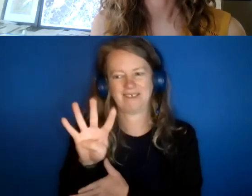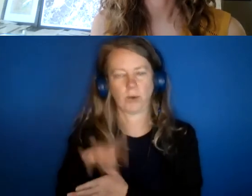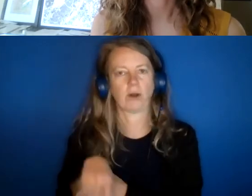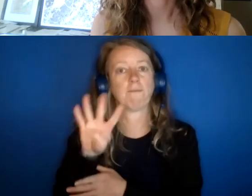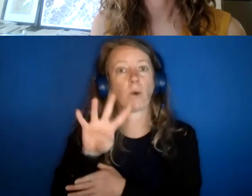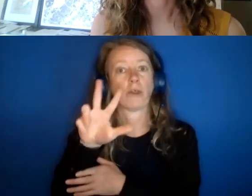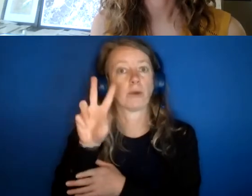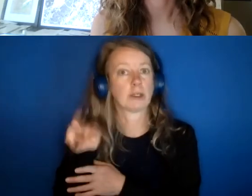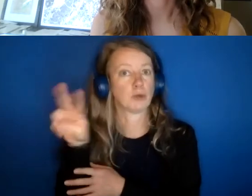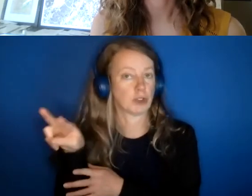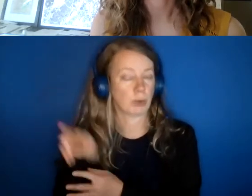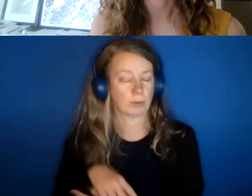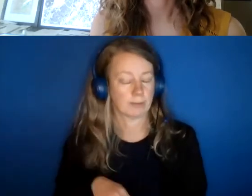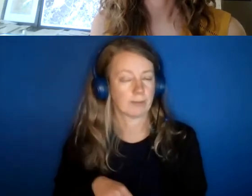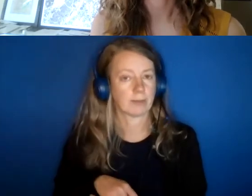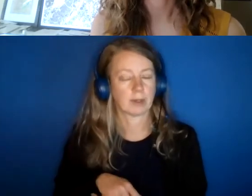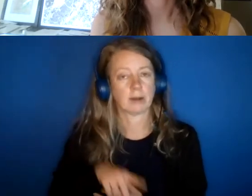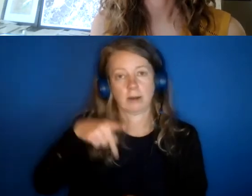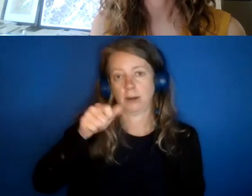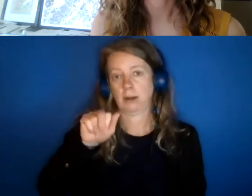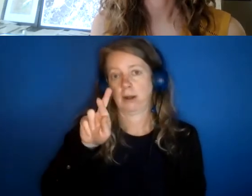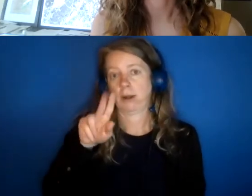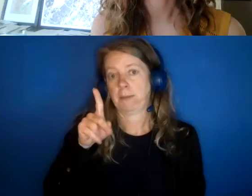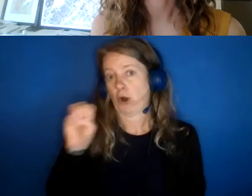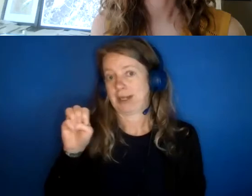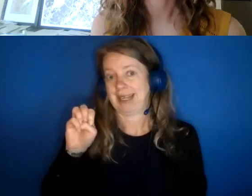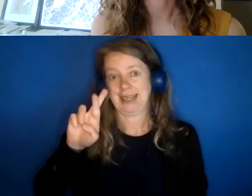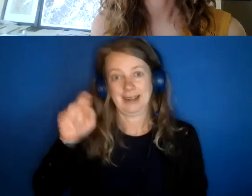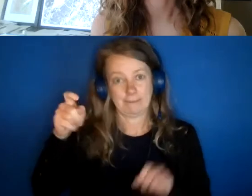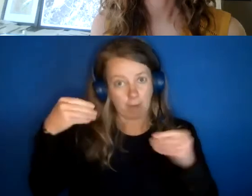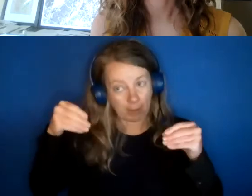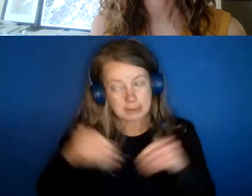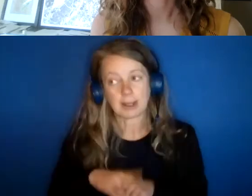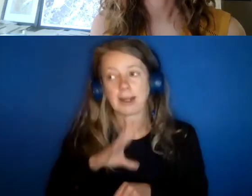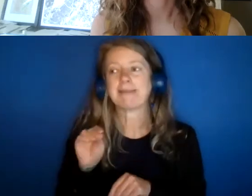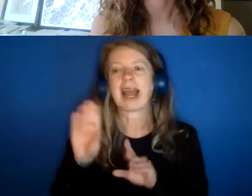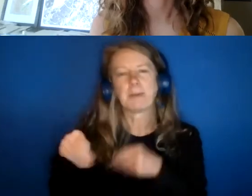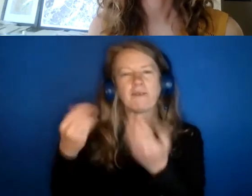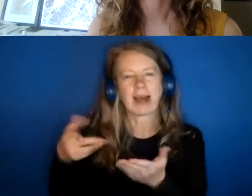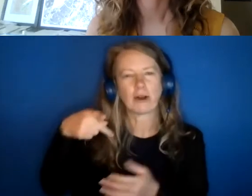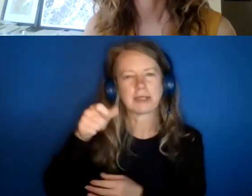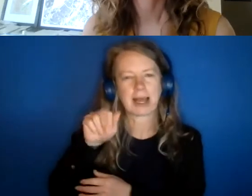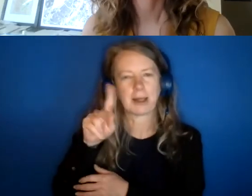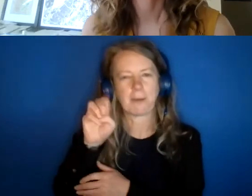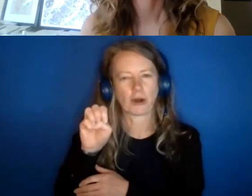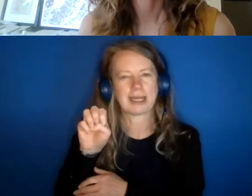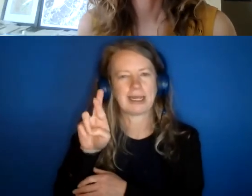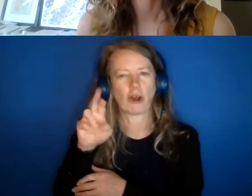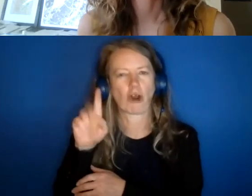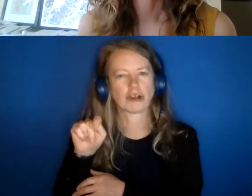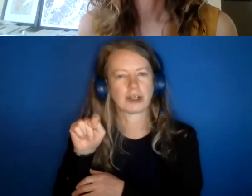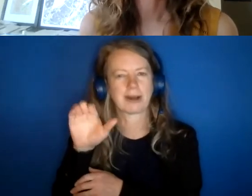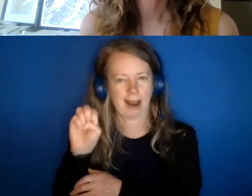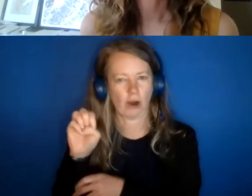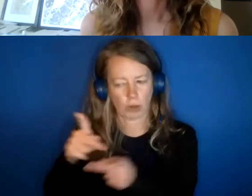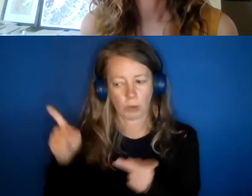694-4322. Party pharmacy and providers at the Party urgent care locations can write